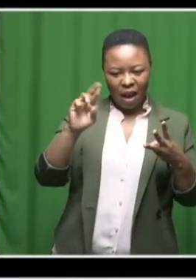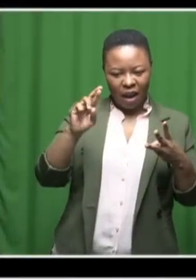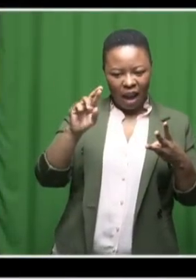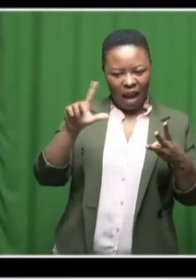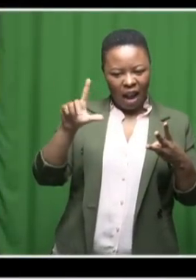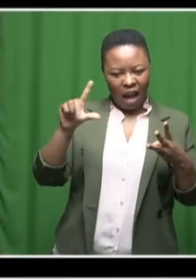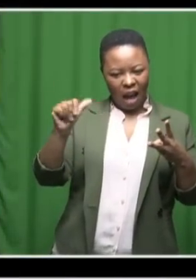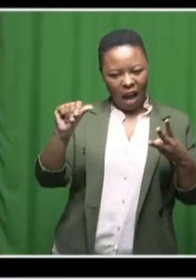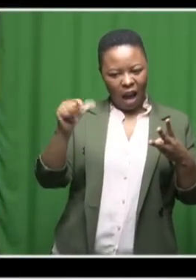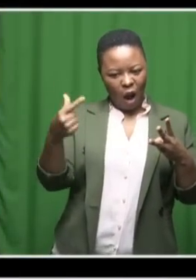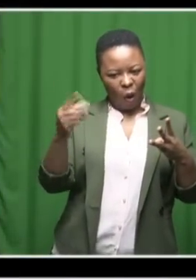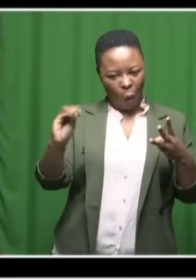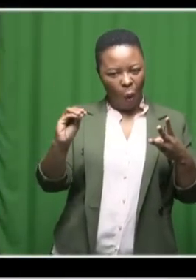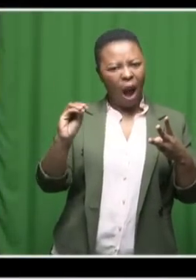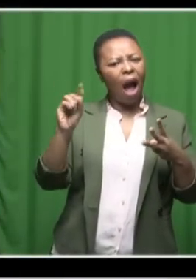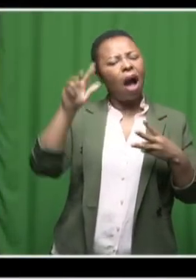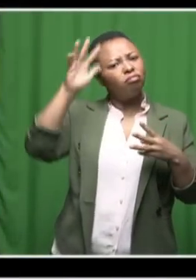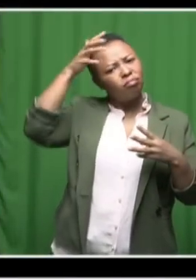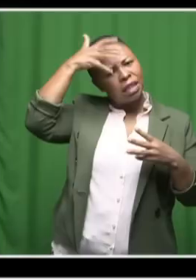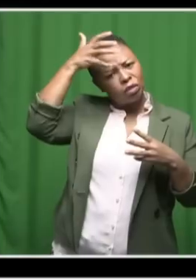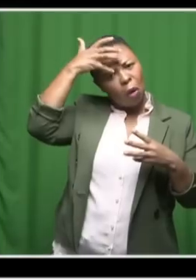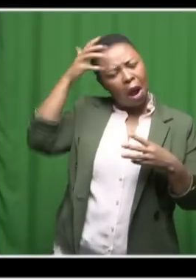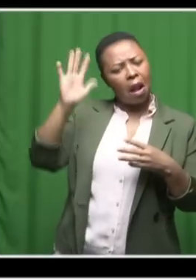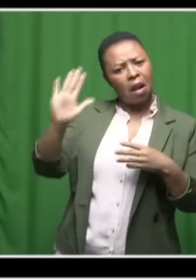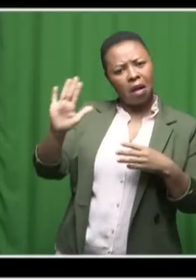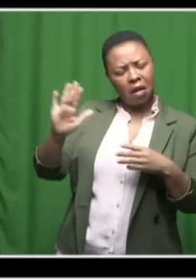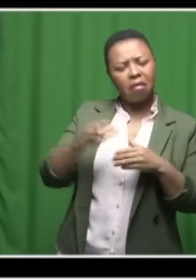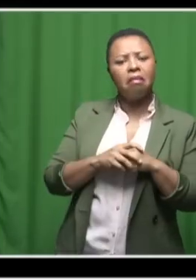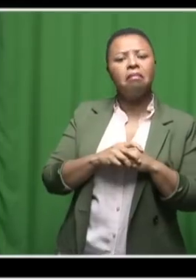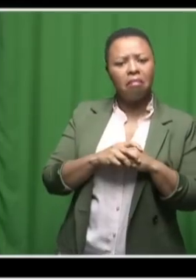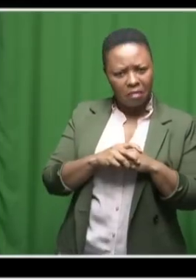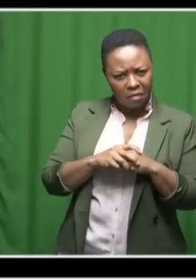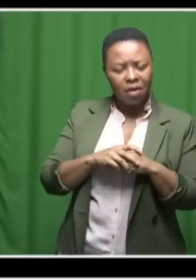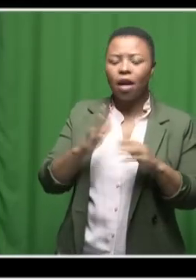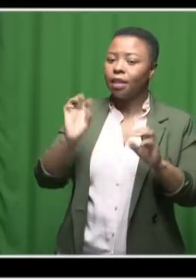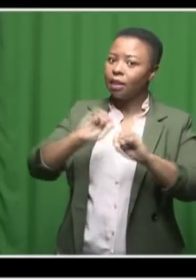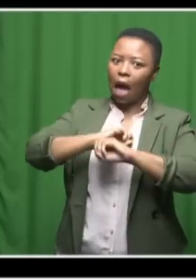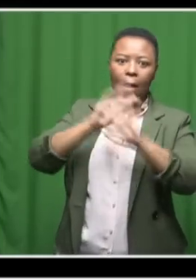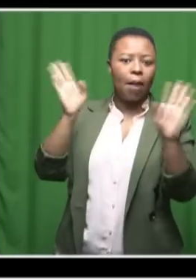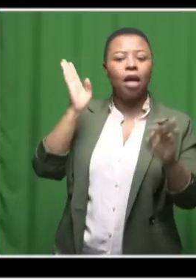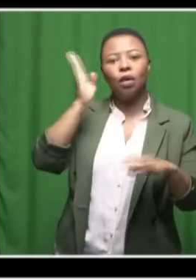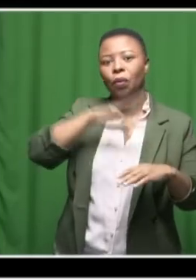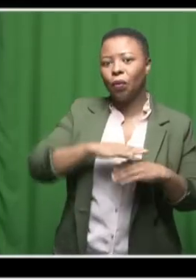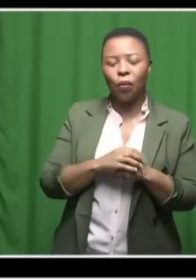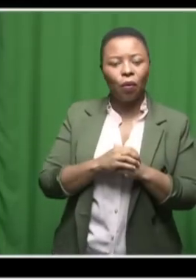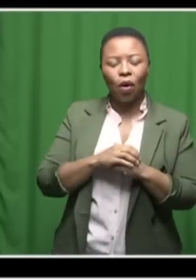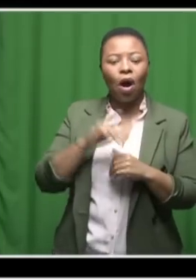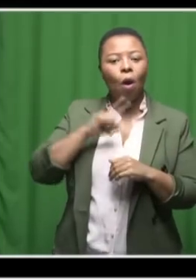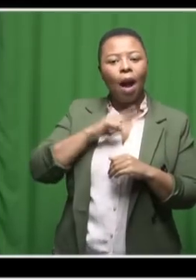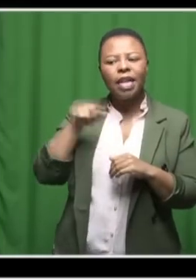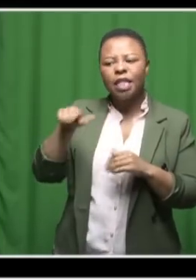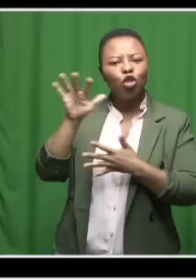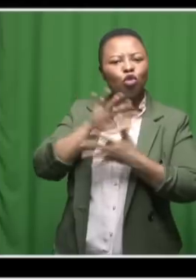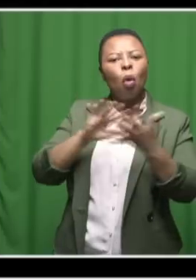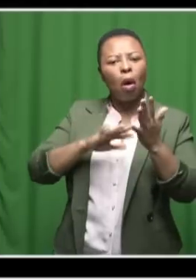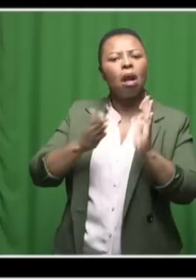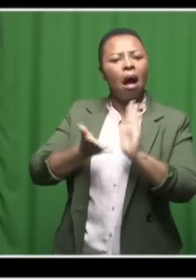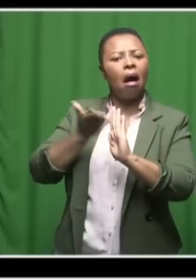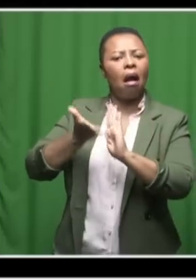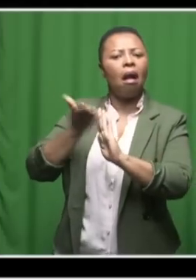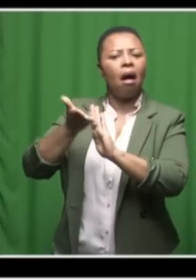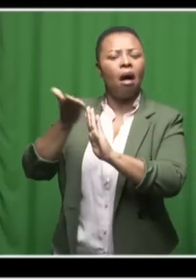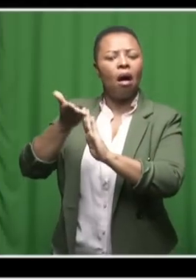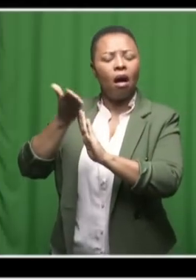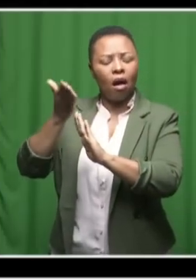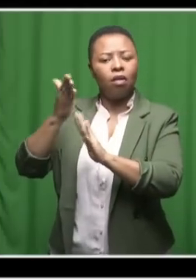And all around Donald Trump. And then, of course, again, no surprises here. I suppose it's a developing story, and this is now where it's